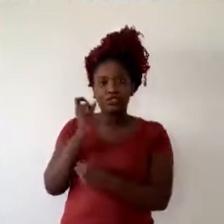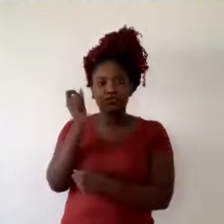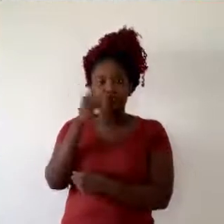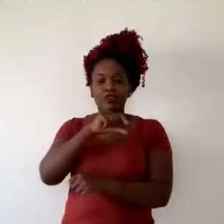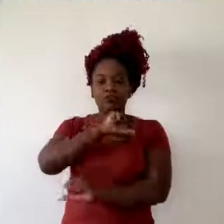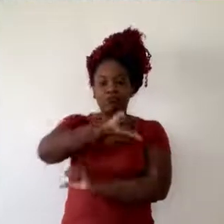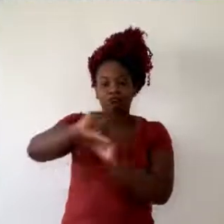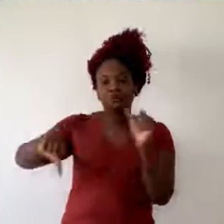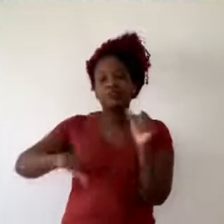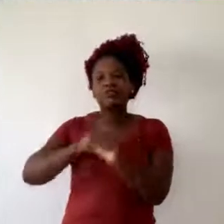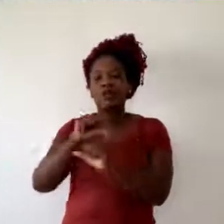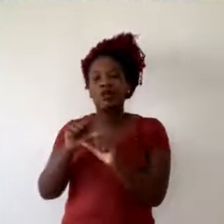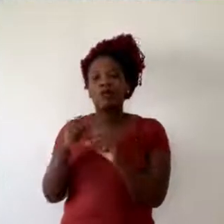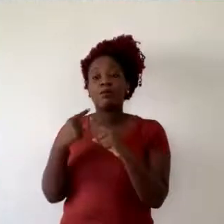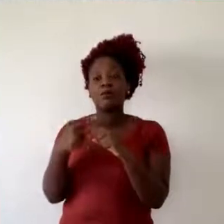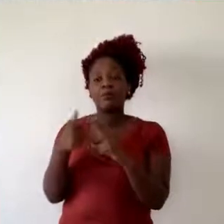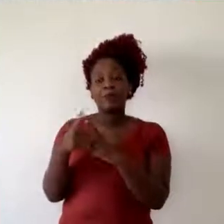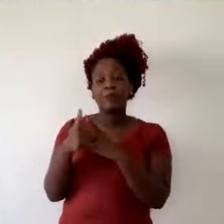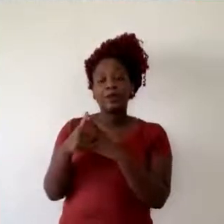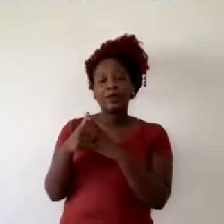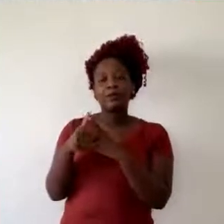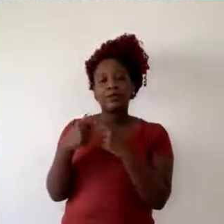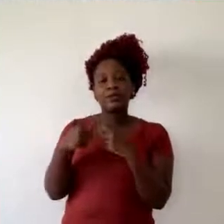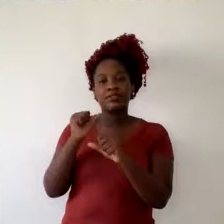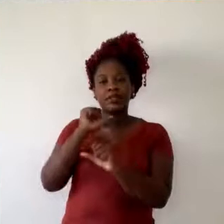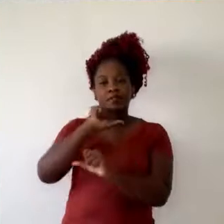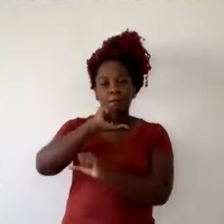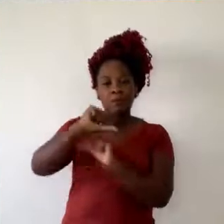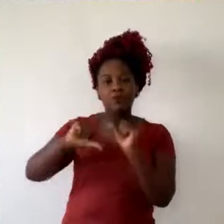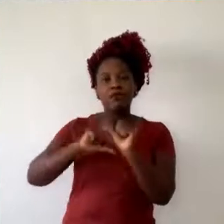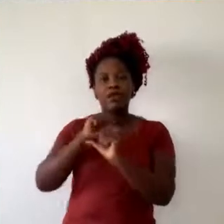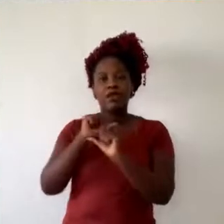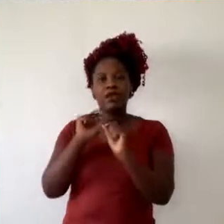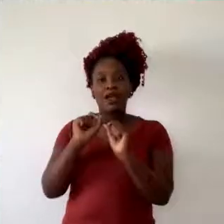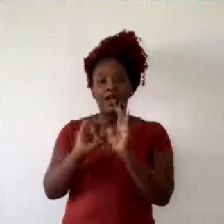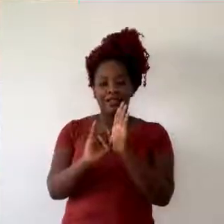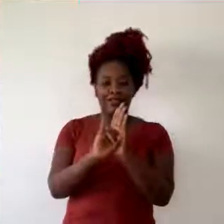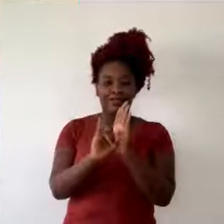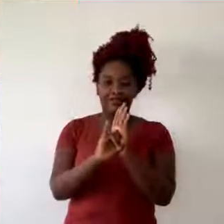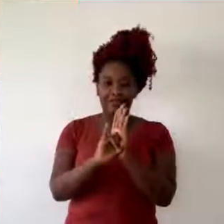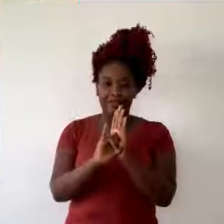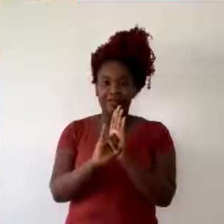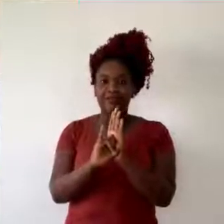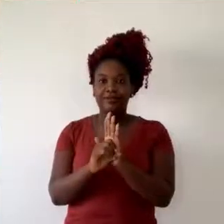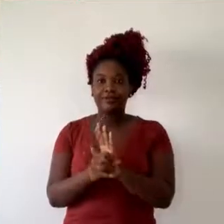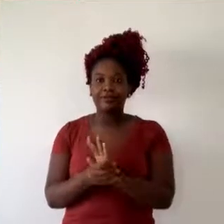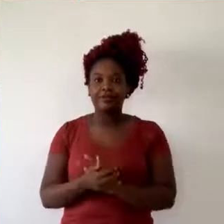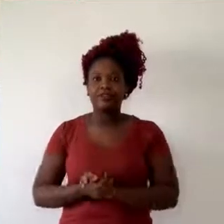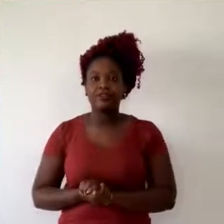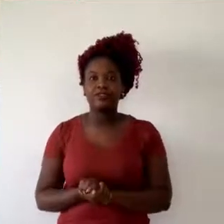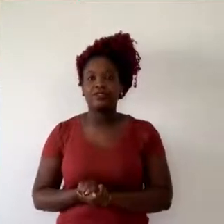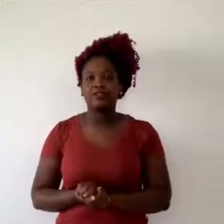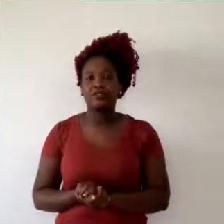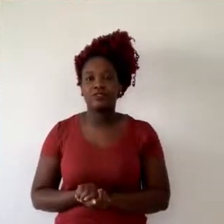And this is why it is so difficult to break with this, because we believe this is our identity.